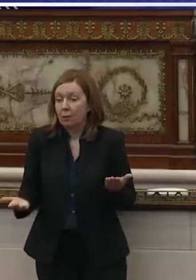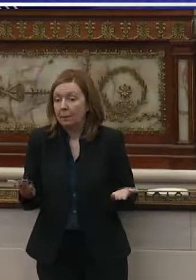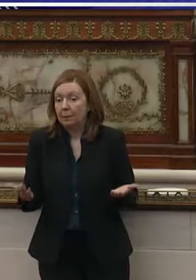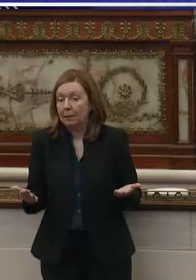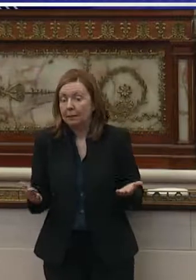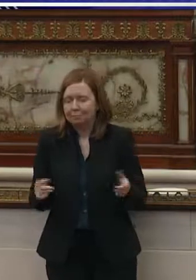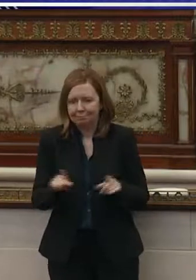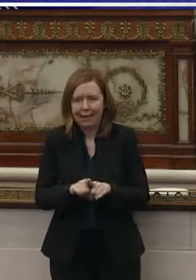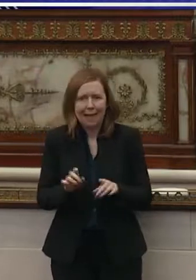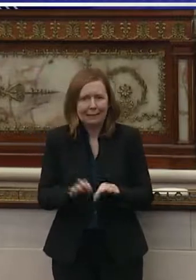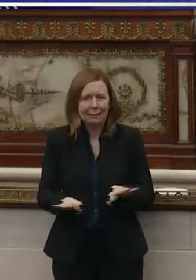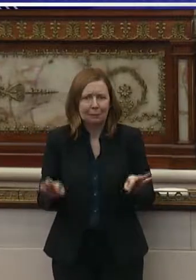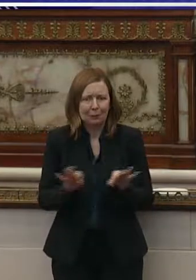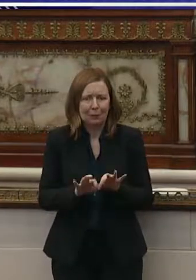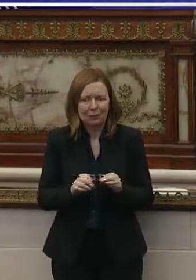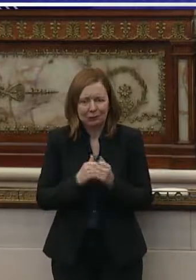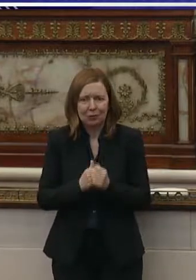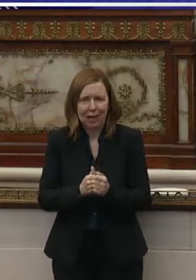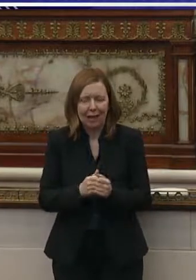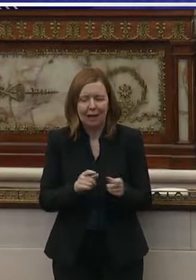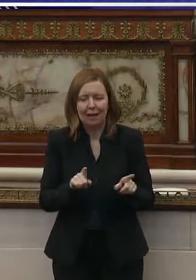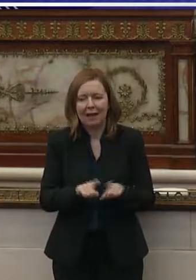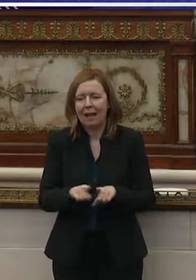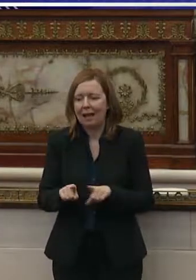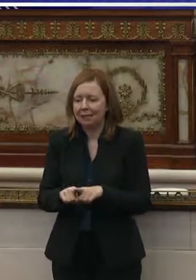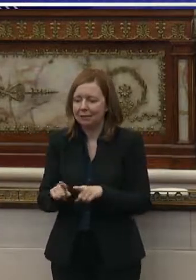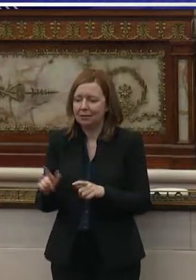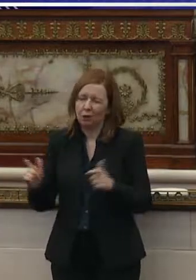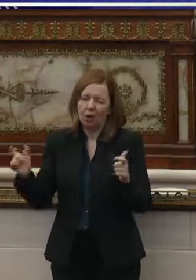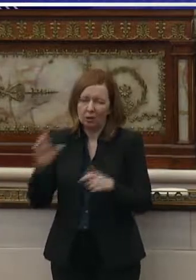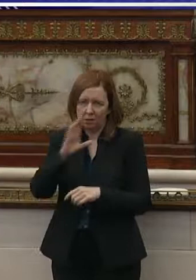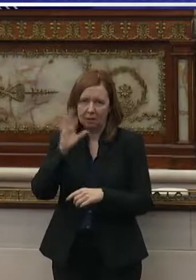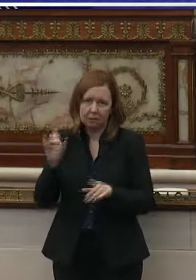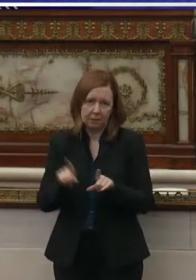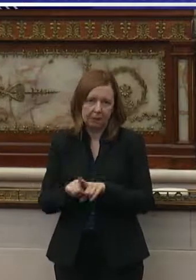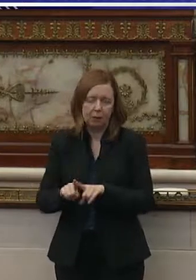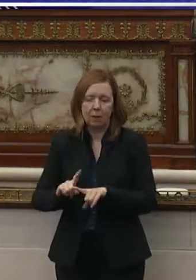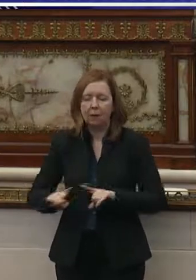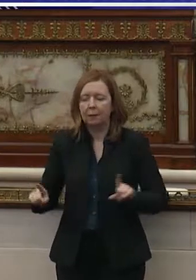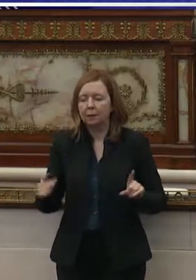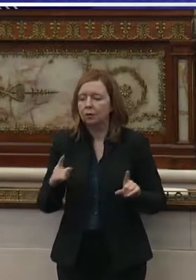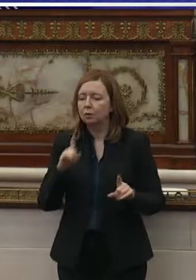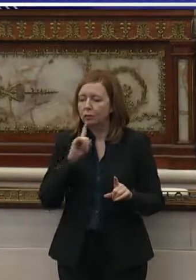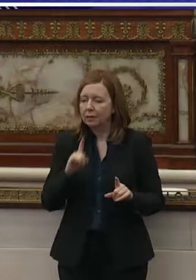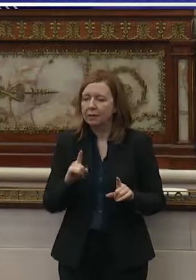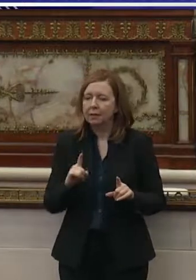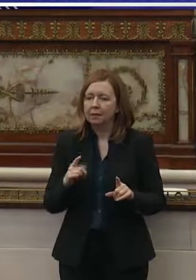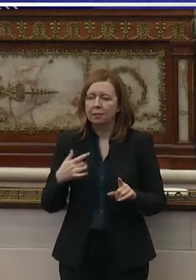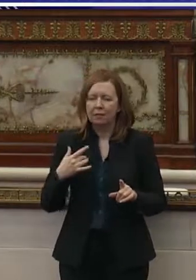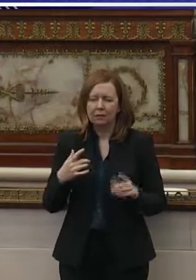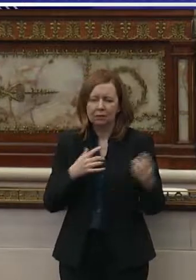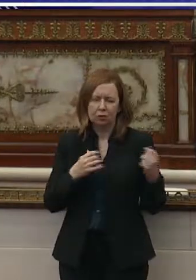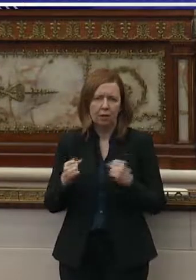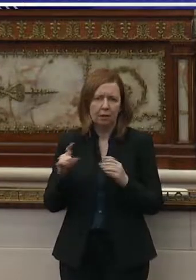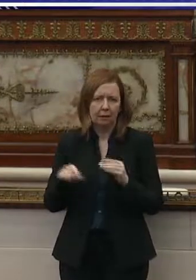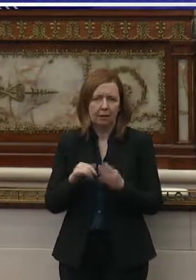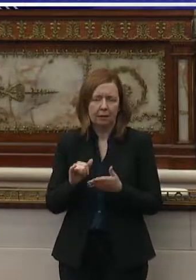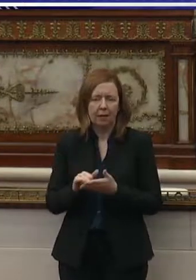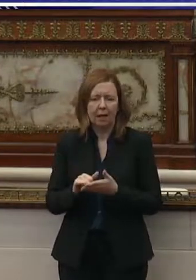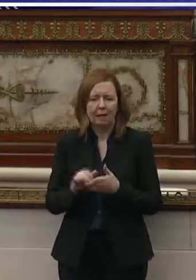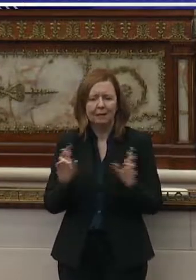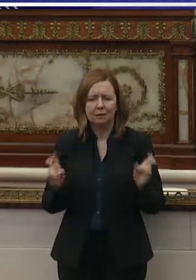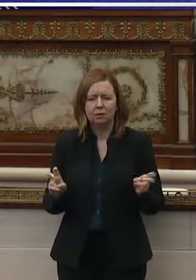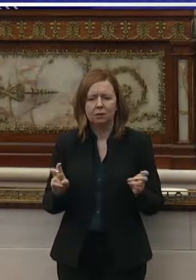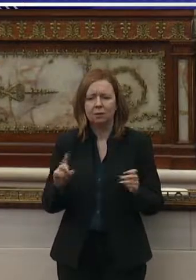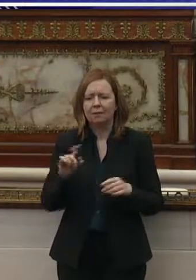as important, to track as the large hospitals as well. But really just feel very strongly about this issue